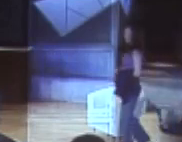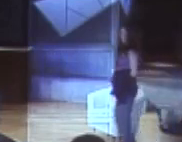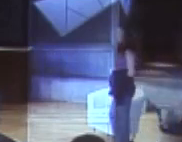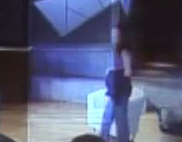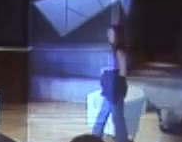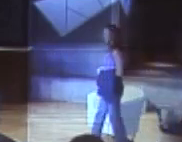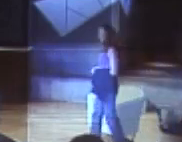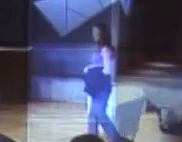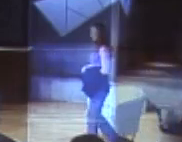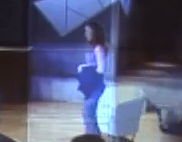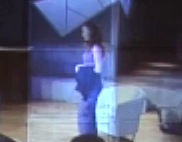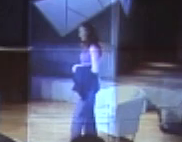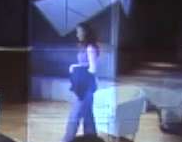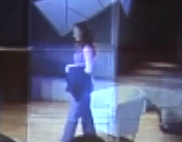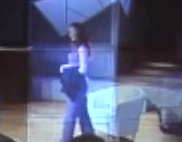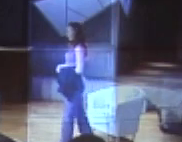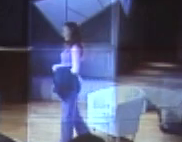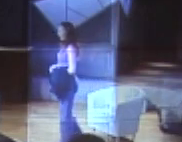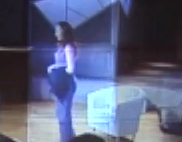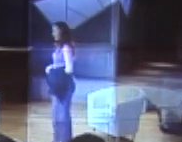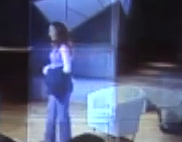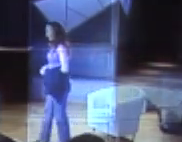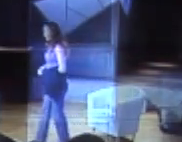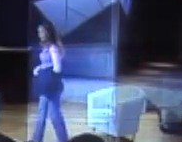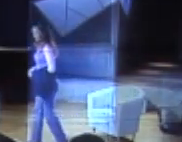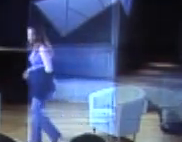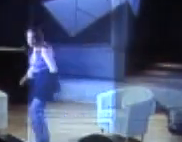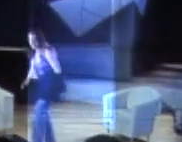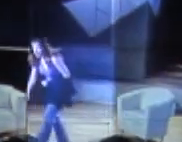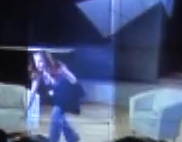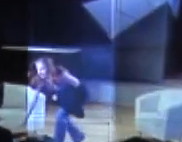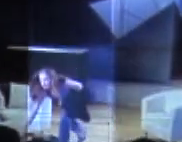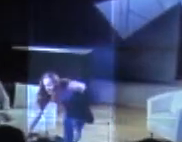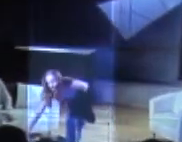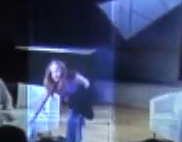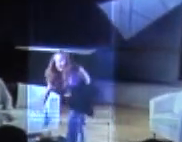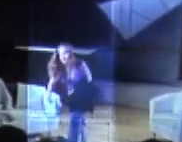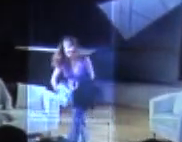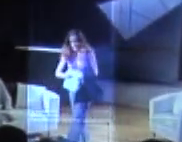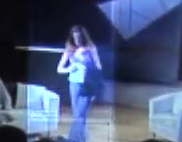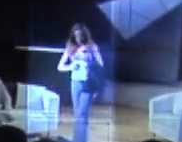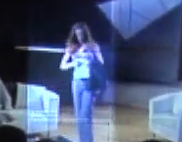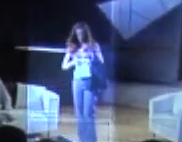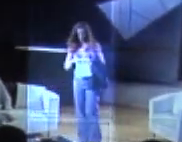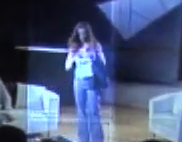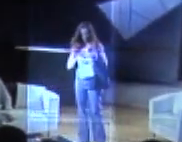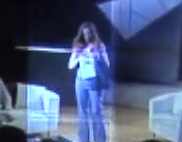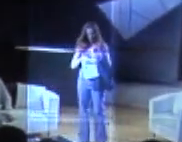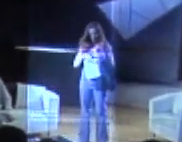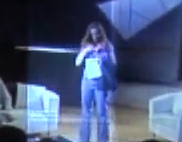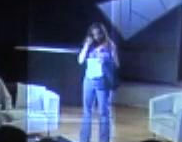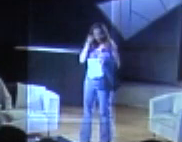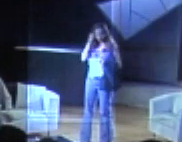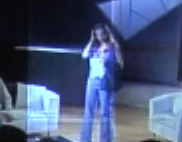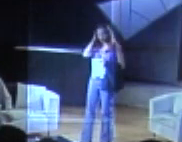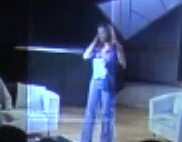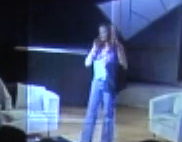in fidgets with it lights down black we're GNA hold for a second